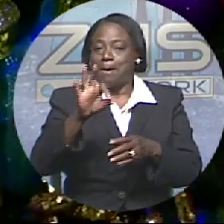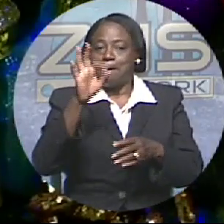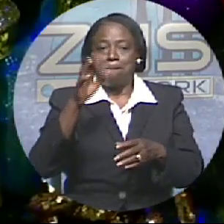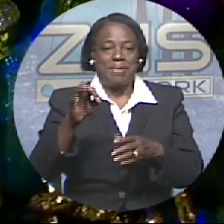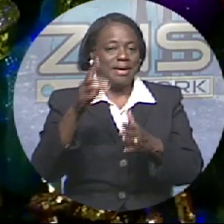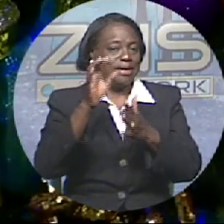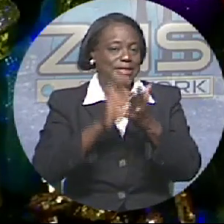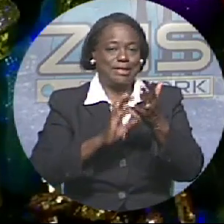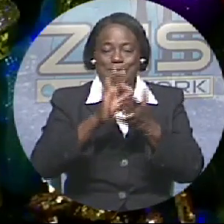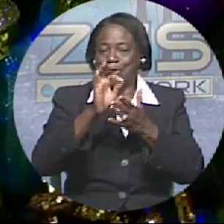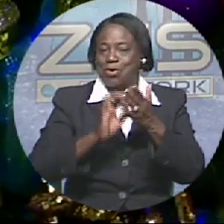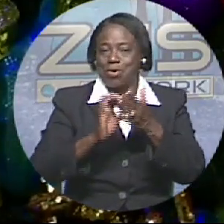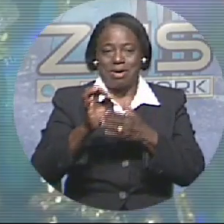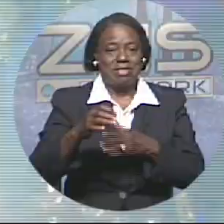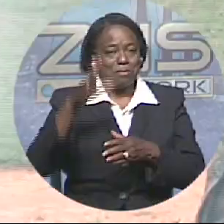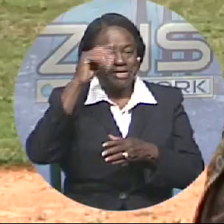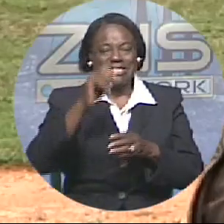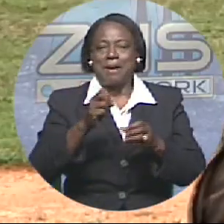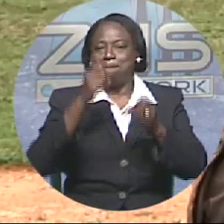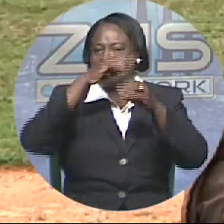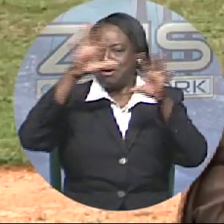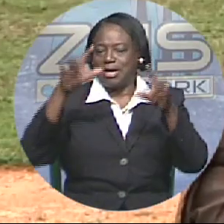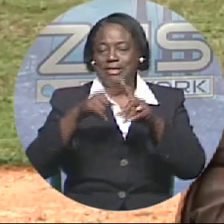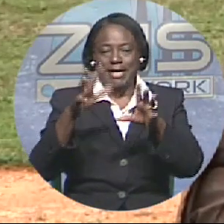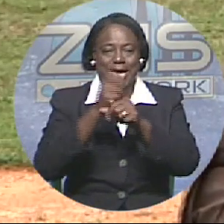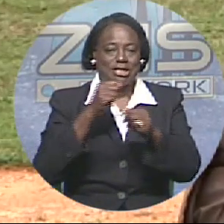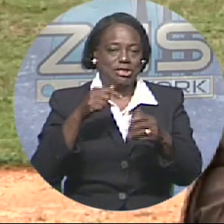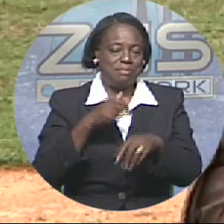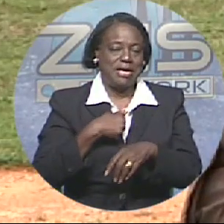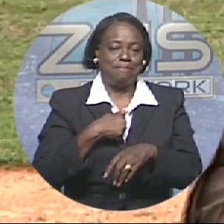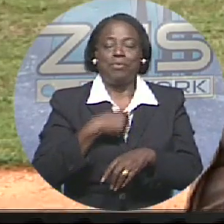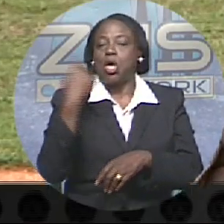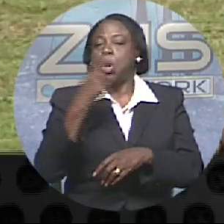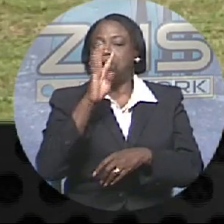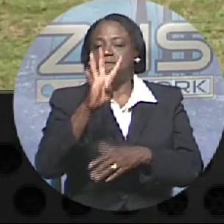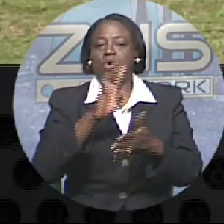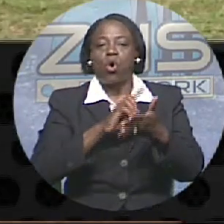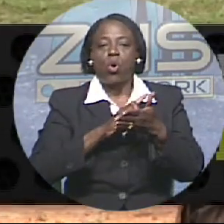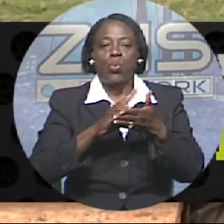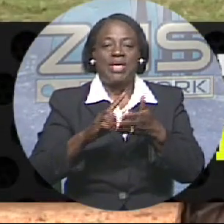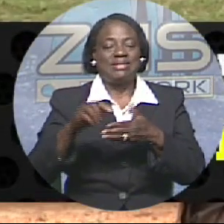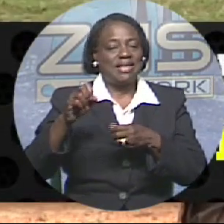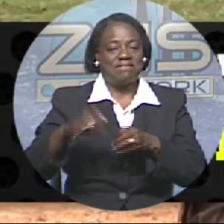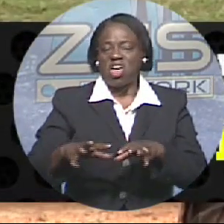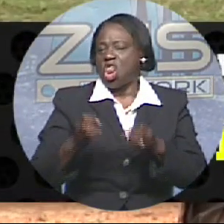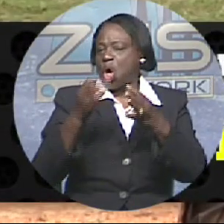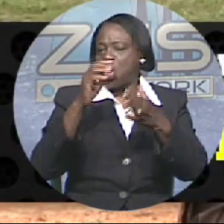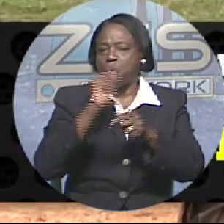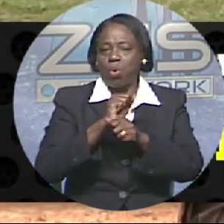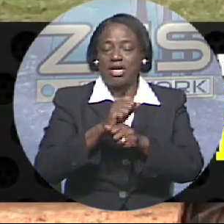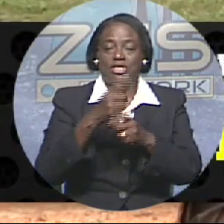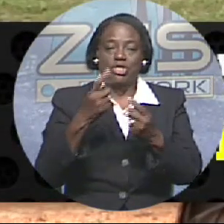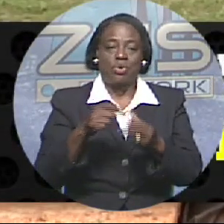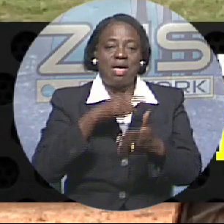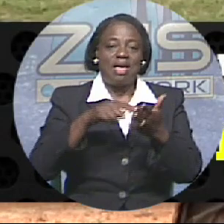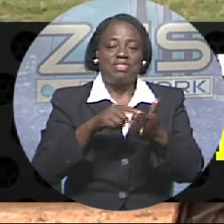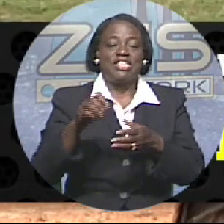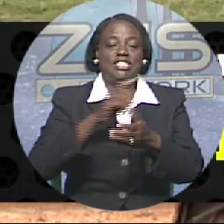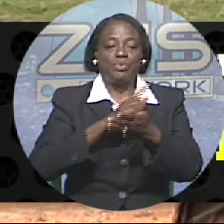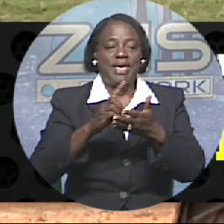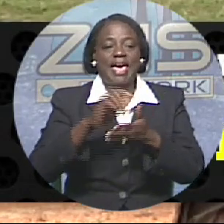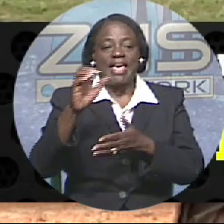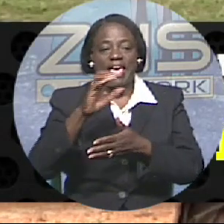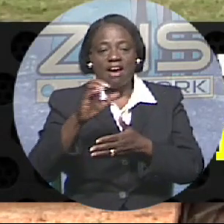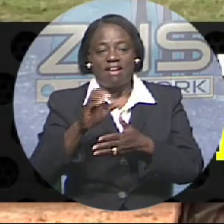a silent night to catch me. Only 4 weeks left, I have a lot of work to do. This week I'm going with Carolina over